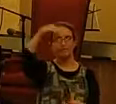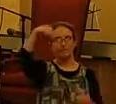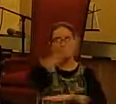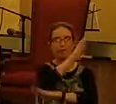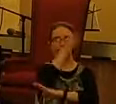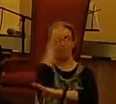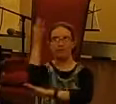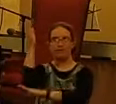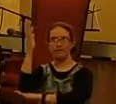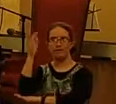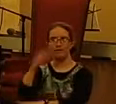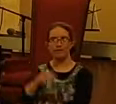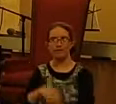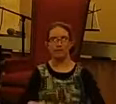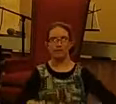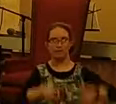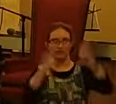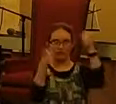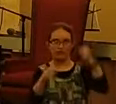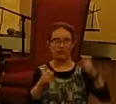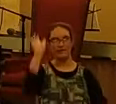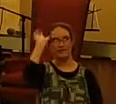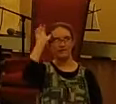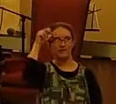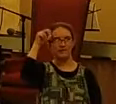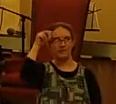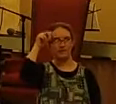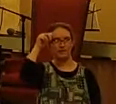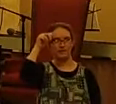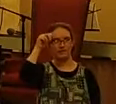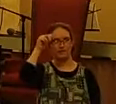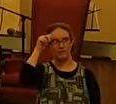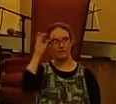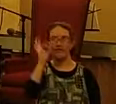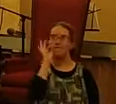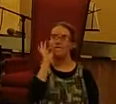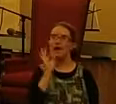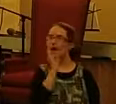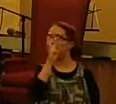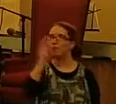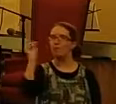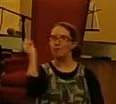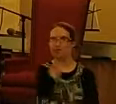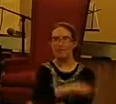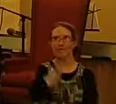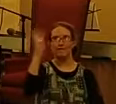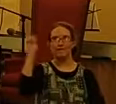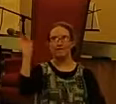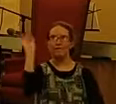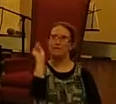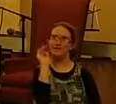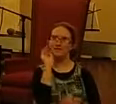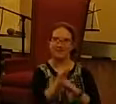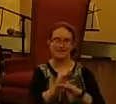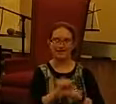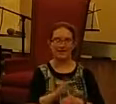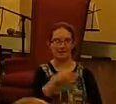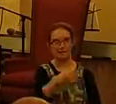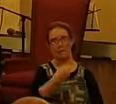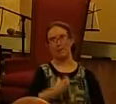the wilderness to be tempted of the devil. And when he had fasted 40 days and 40 nights, he was afterward